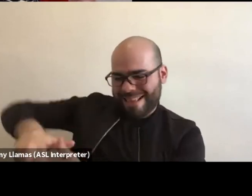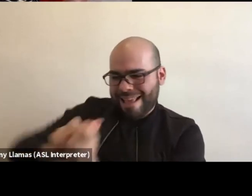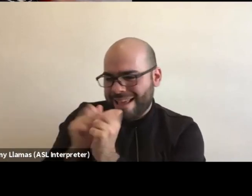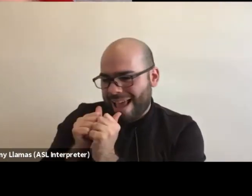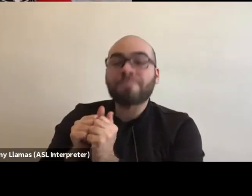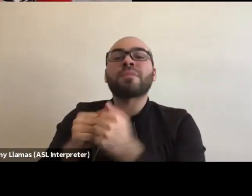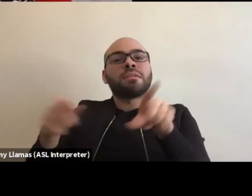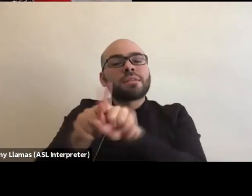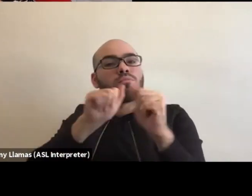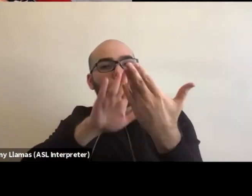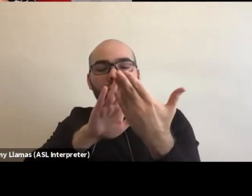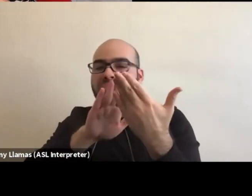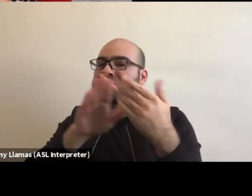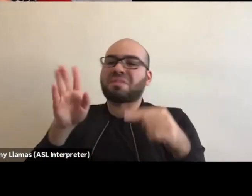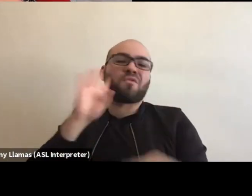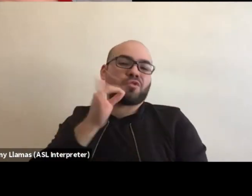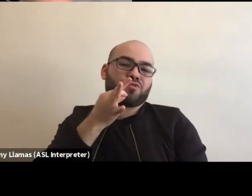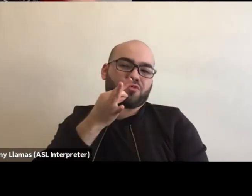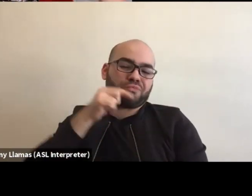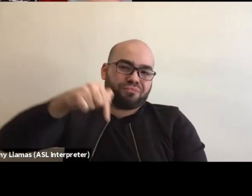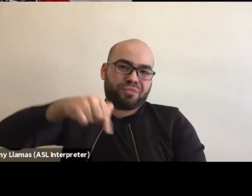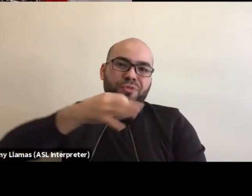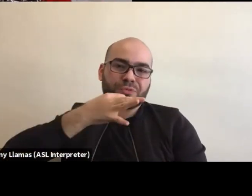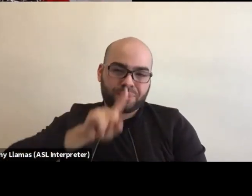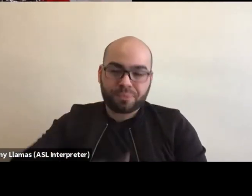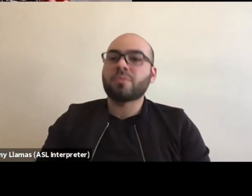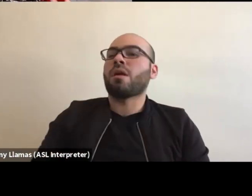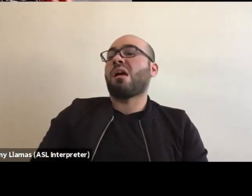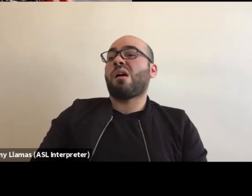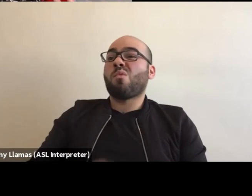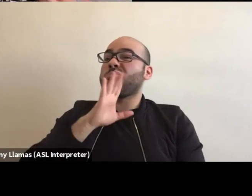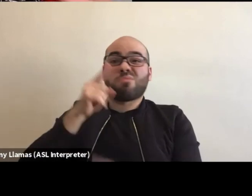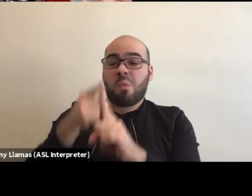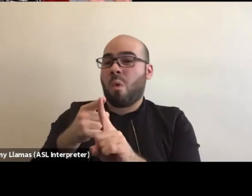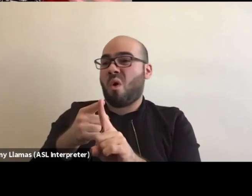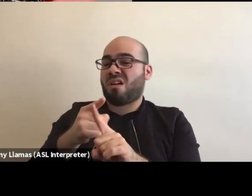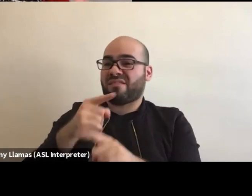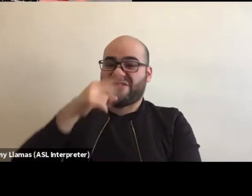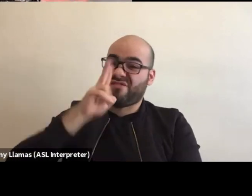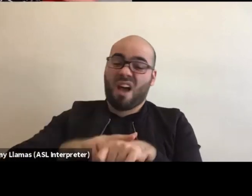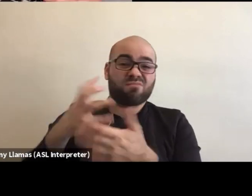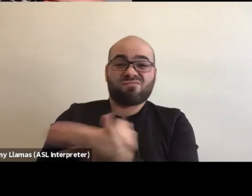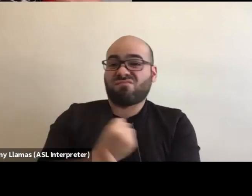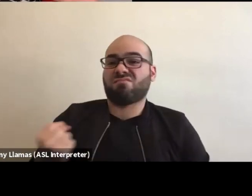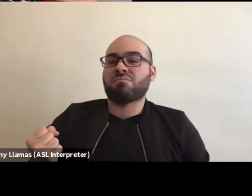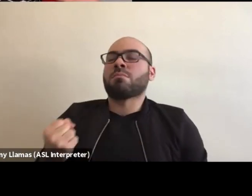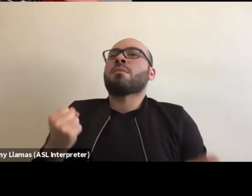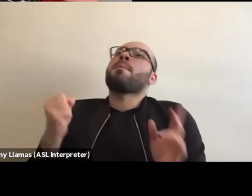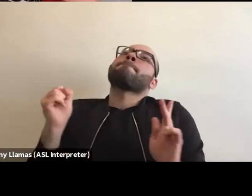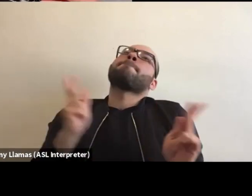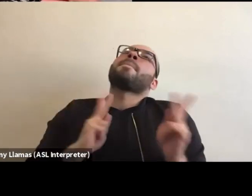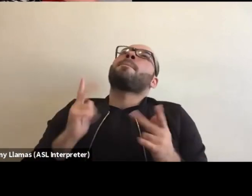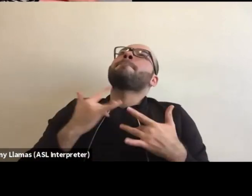use in this exercise, and really just have fun with it. I think people forget to play in